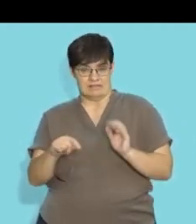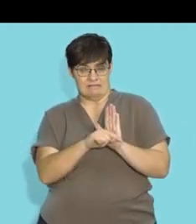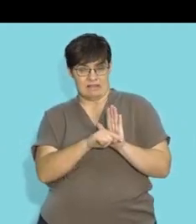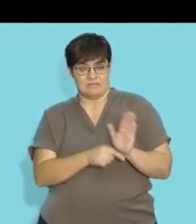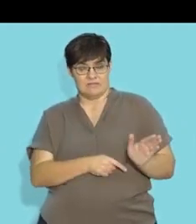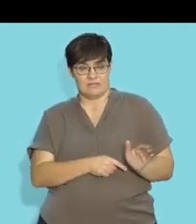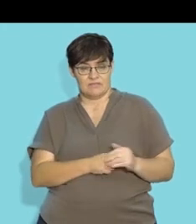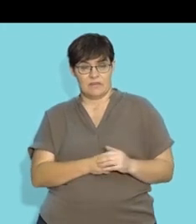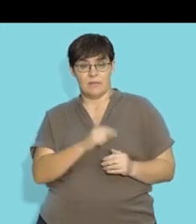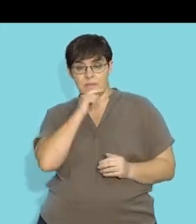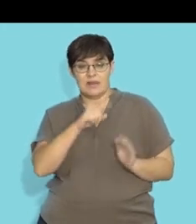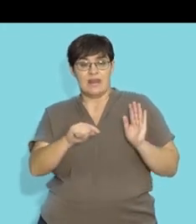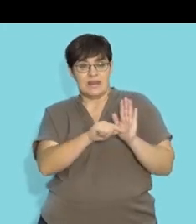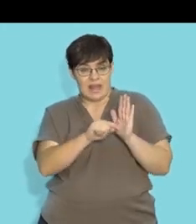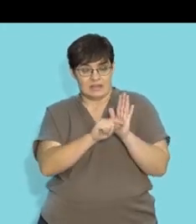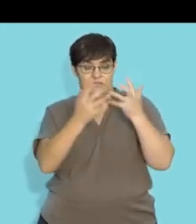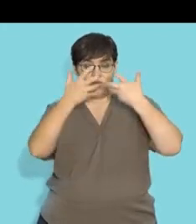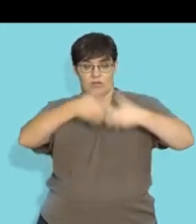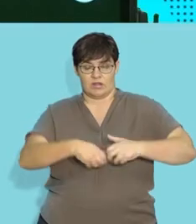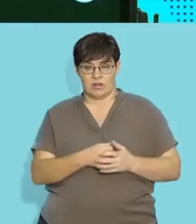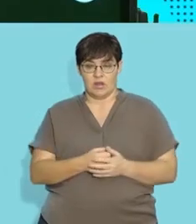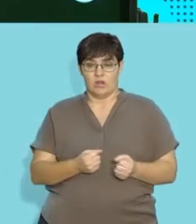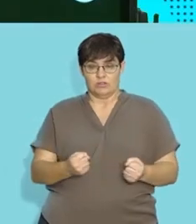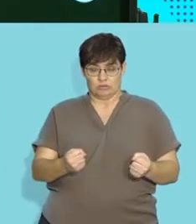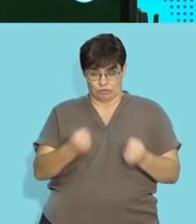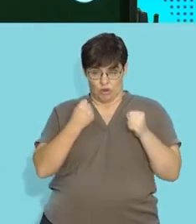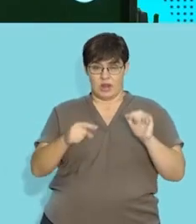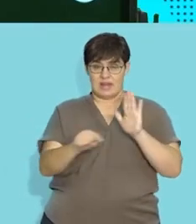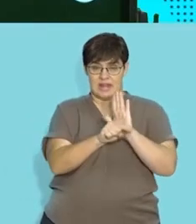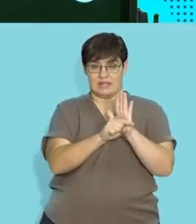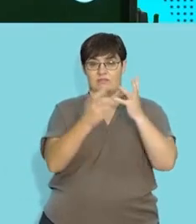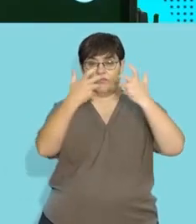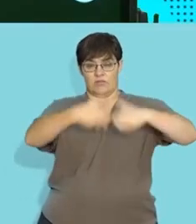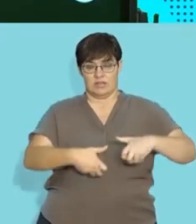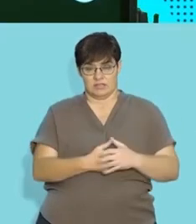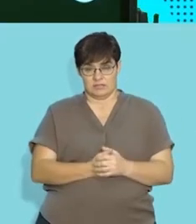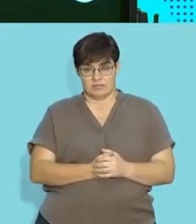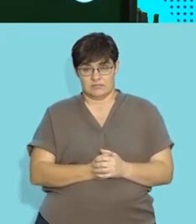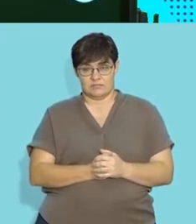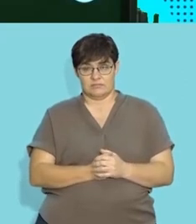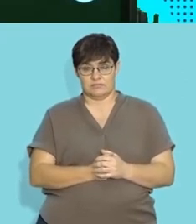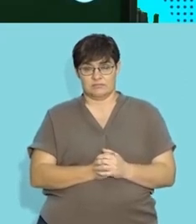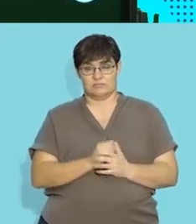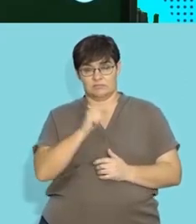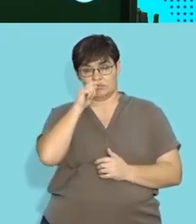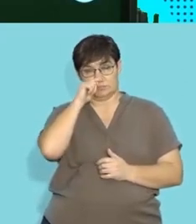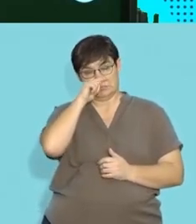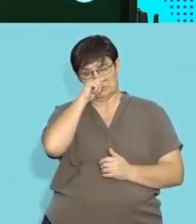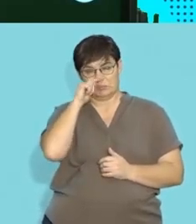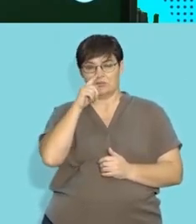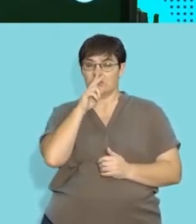It's negative. So it's a negative correlation. It's a strong negative correlation. Okay. So we